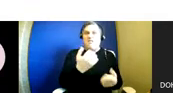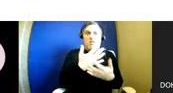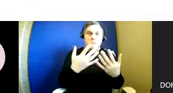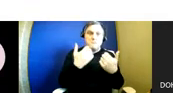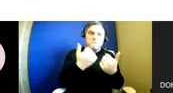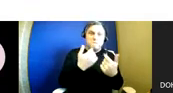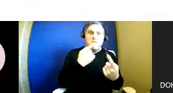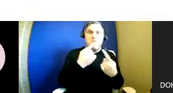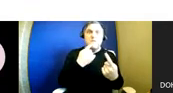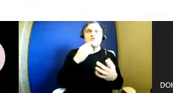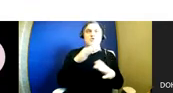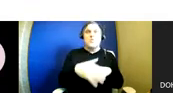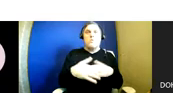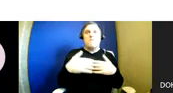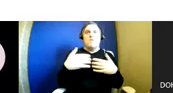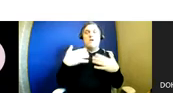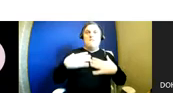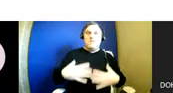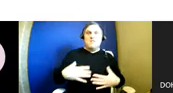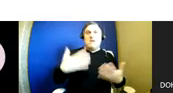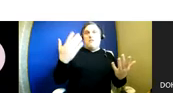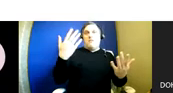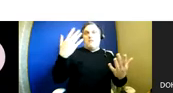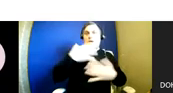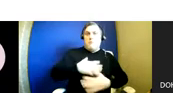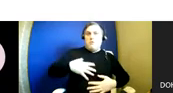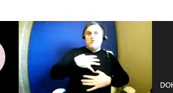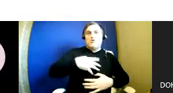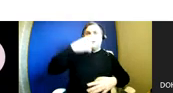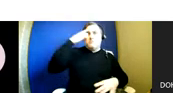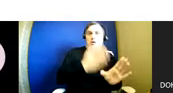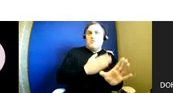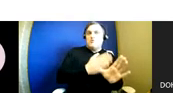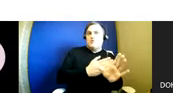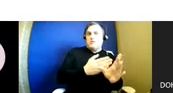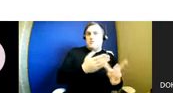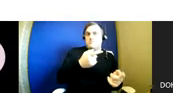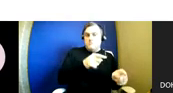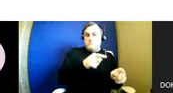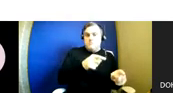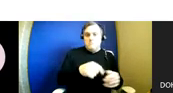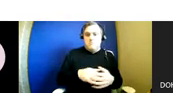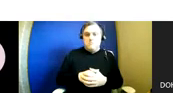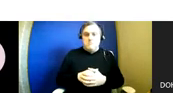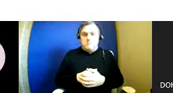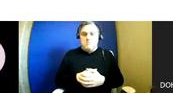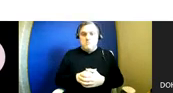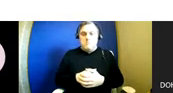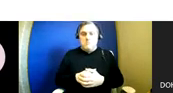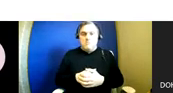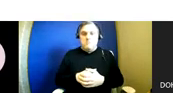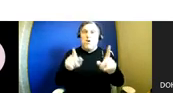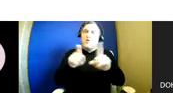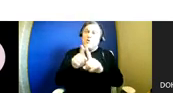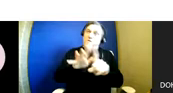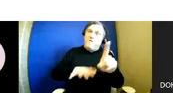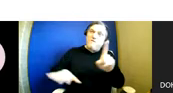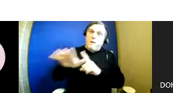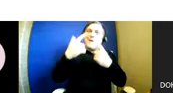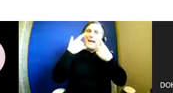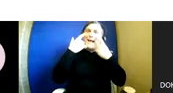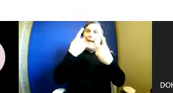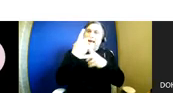good information about physical, emotional and psychological well-being on it. It's got information for families and carers, as well as for